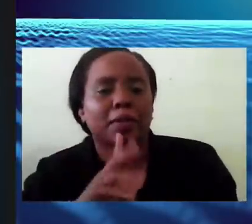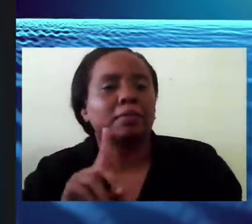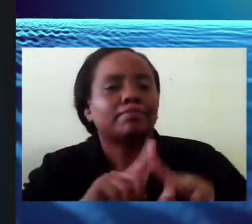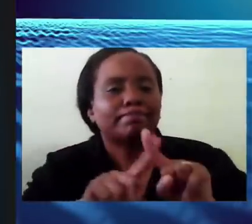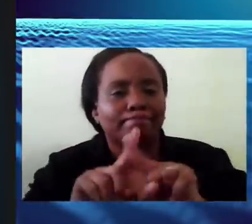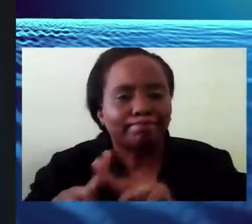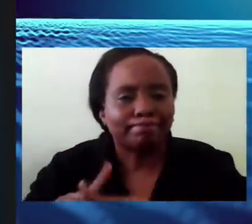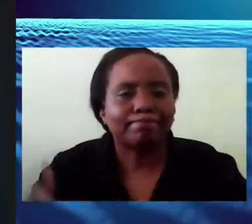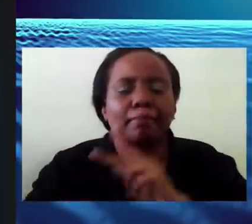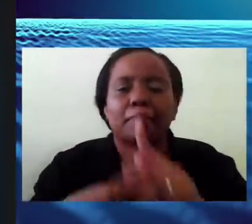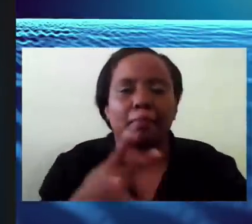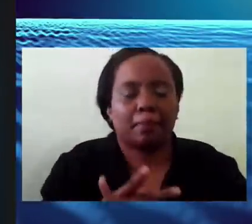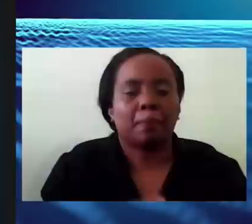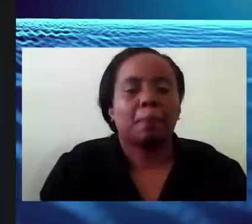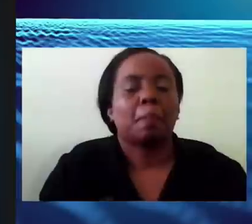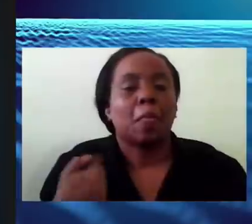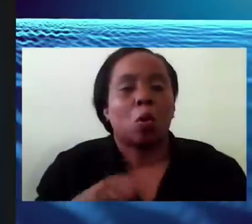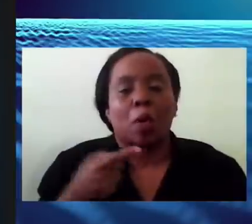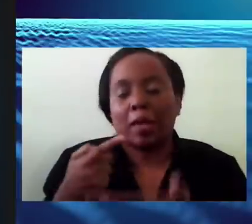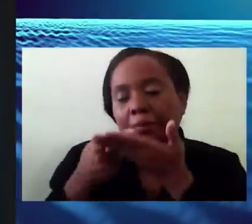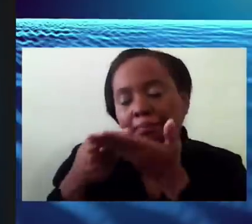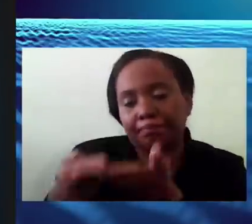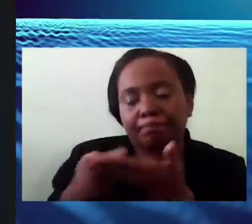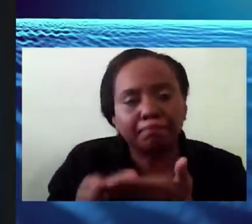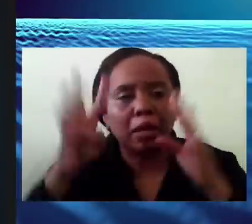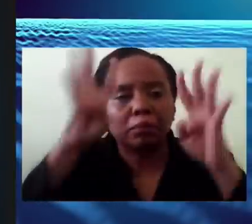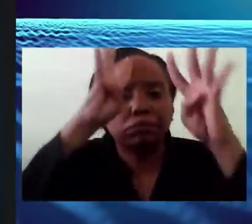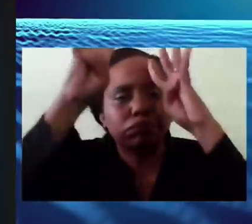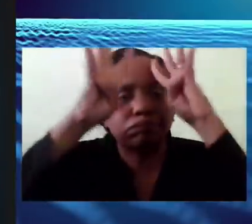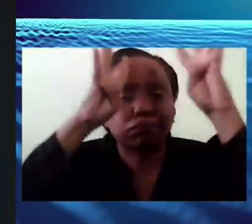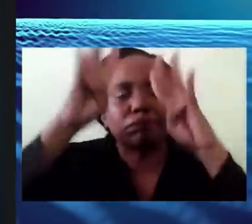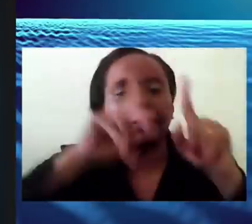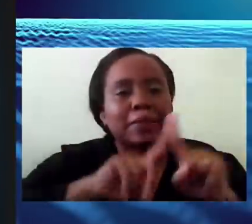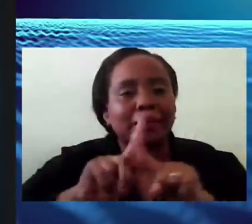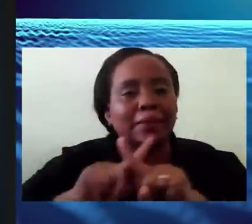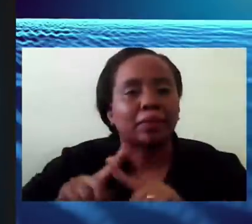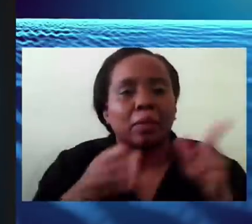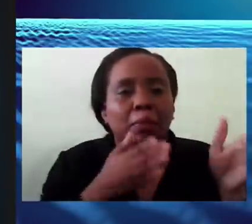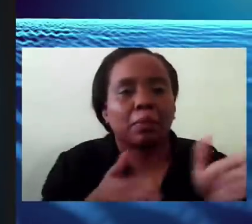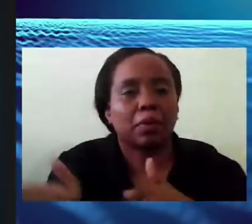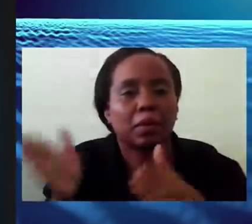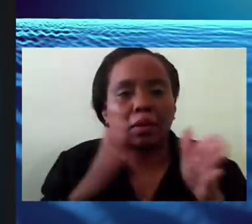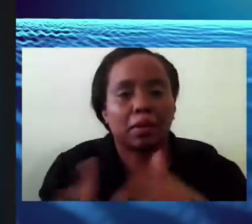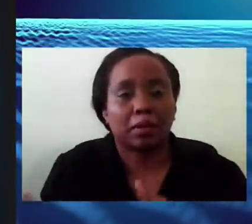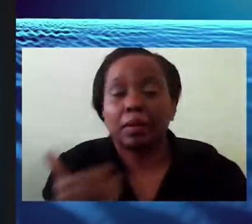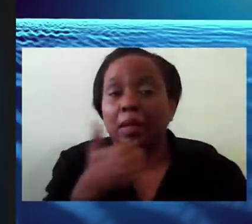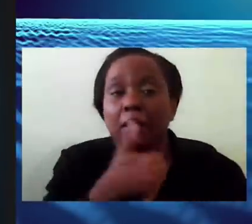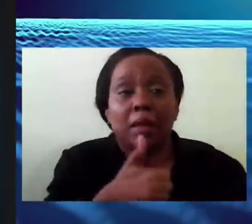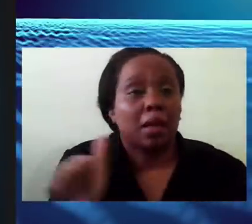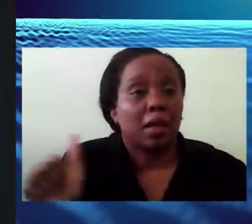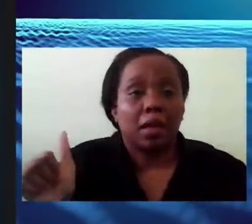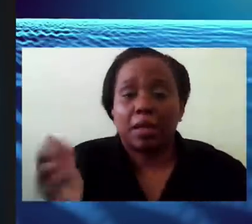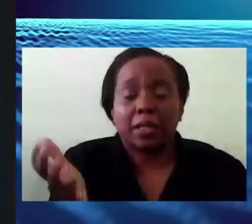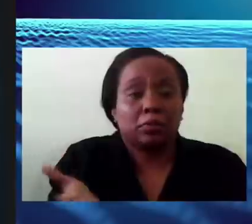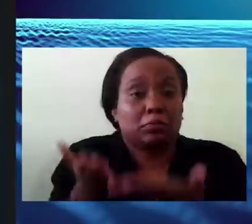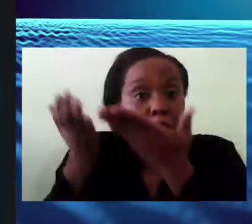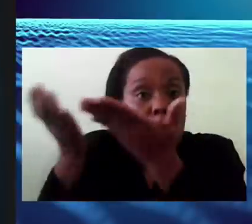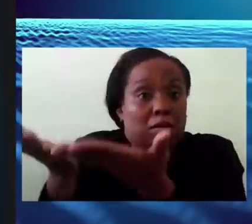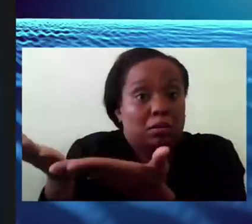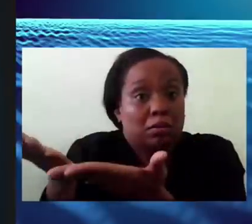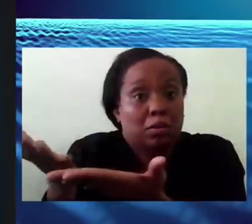we are consulting widely, and we are trying to come up with the best plan. Please forward your suggestions, because many of the suggestions you came up